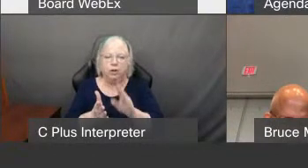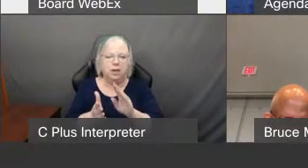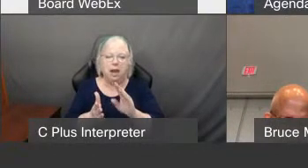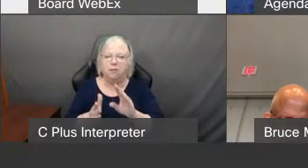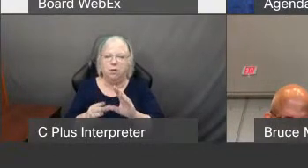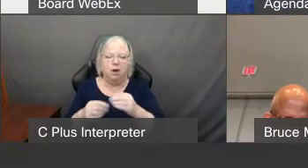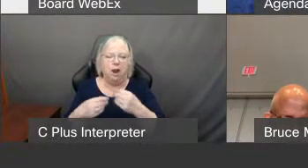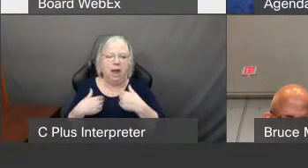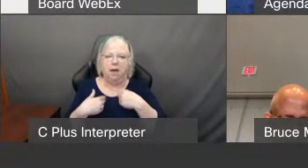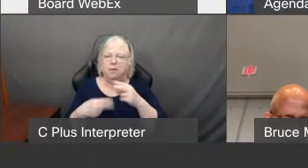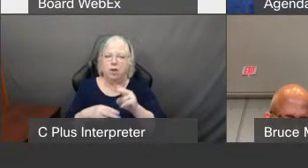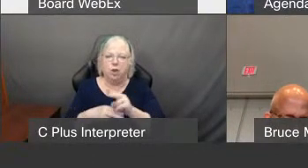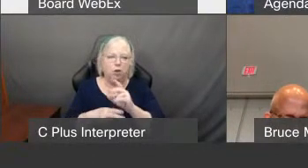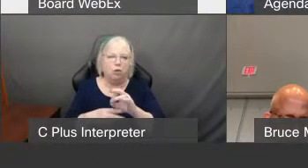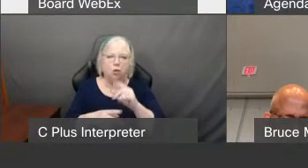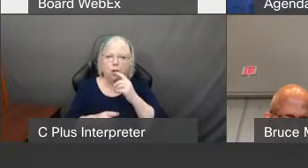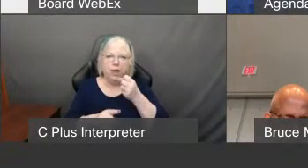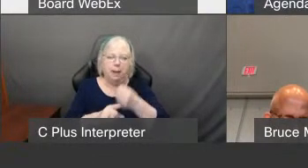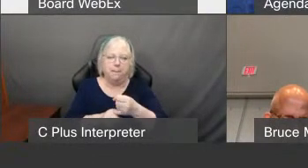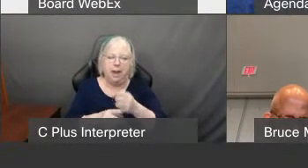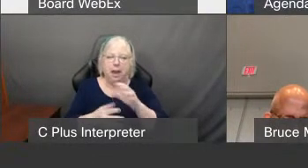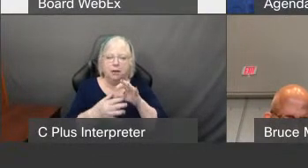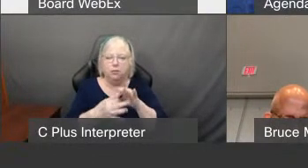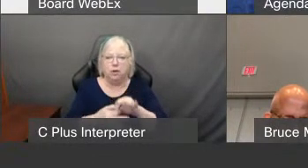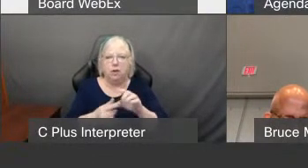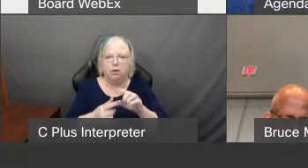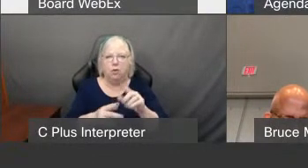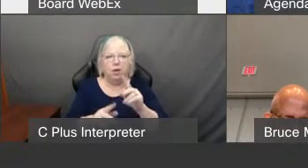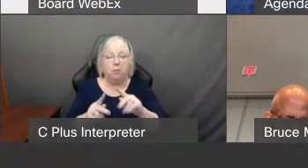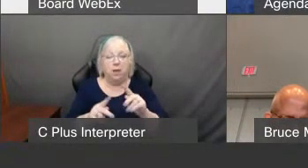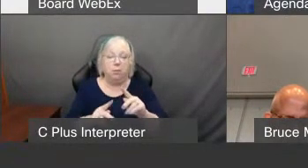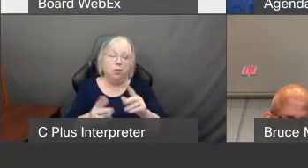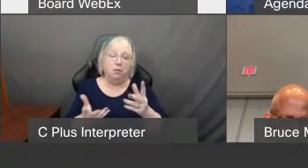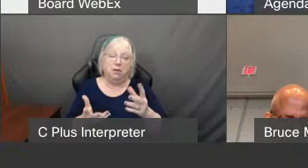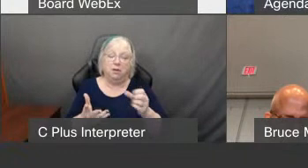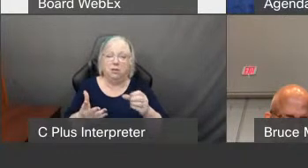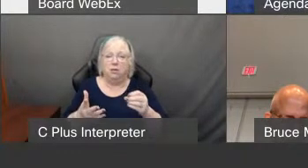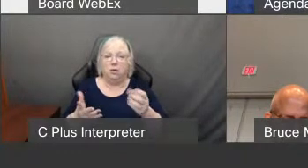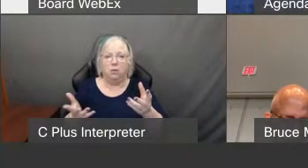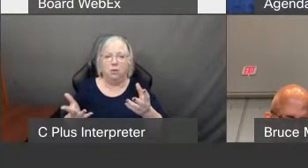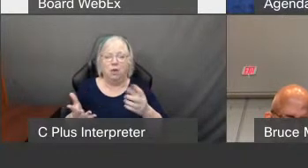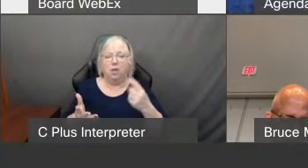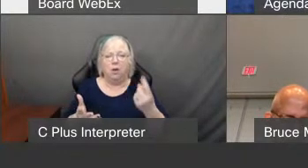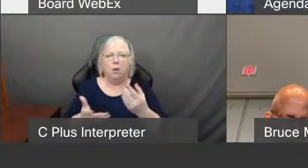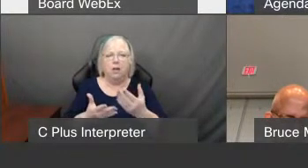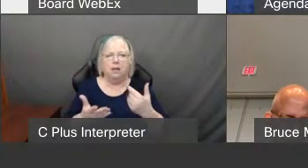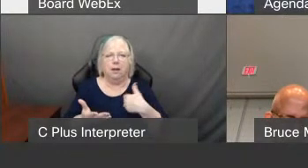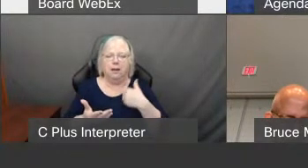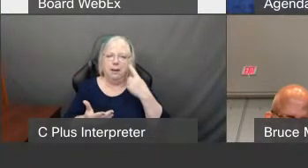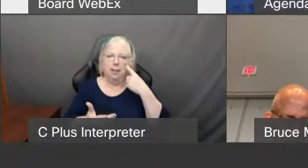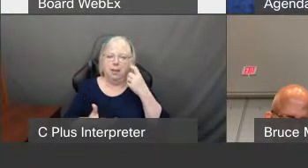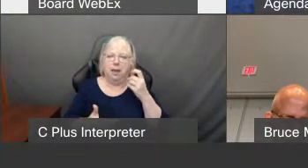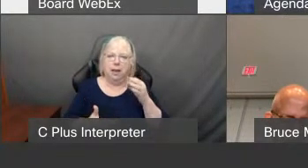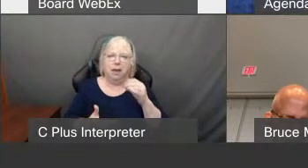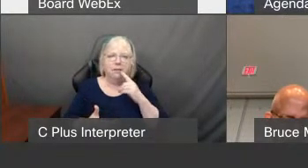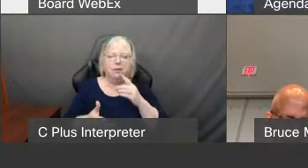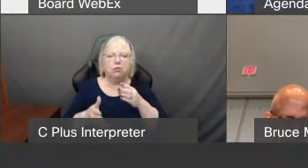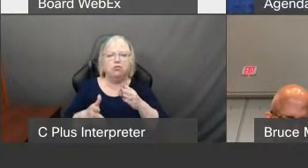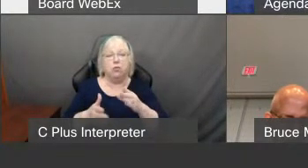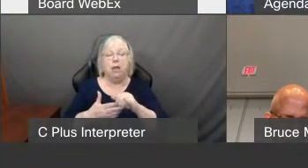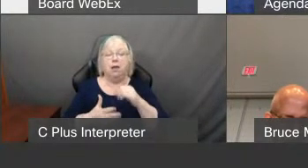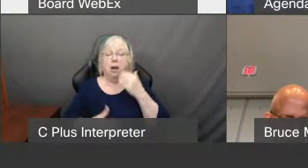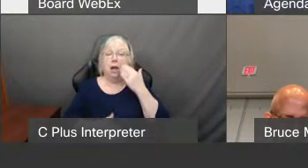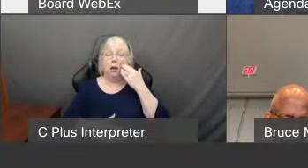the usage or impact as far as the people are concerned, you know. And the only thing I can think of is streets that I